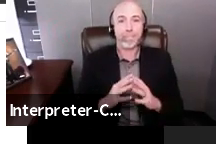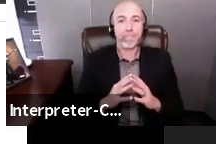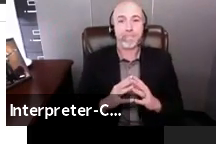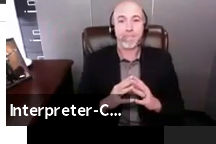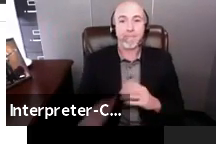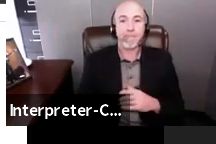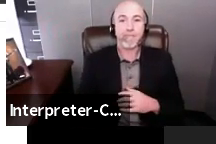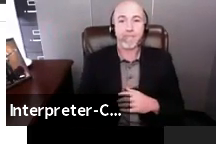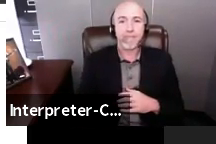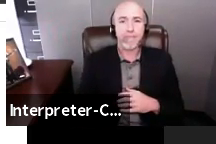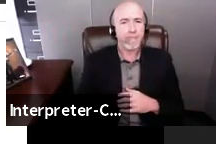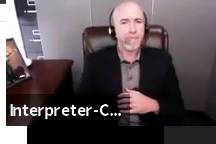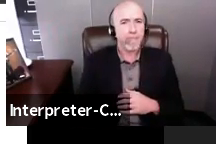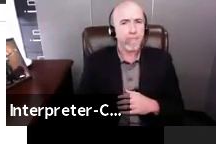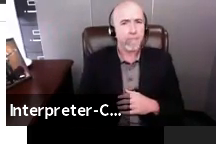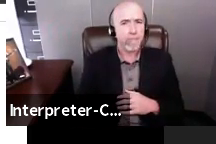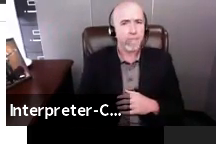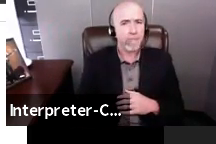Randy.